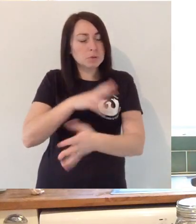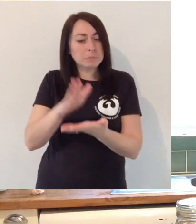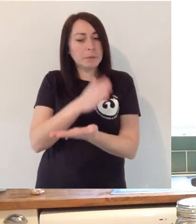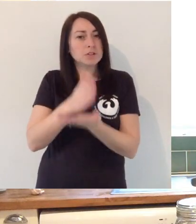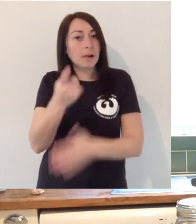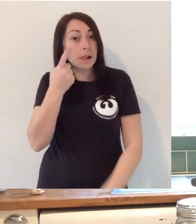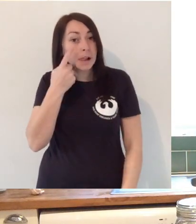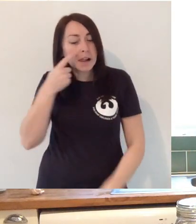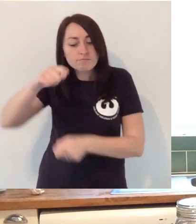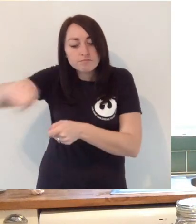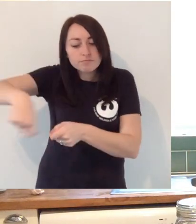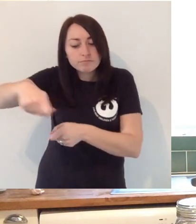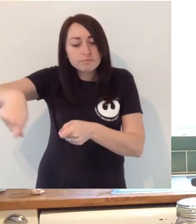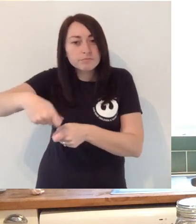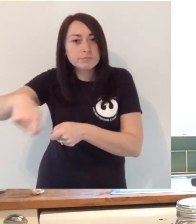then.